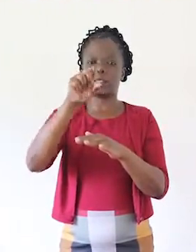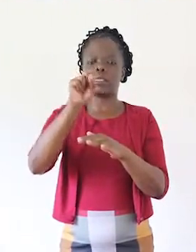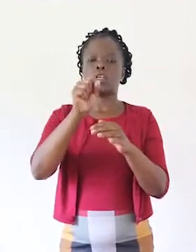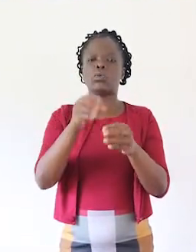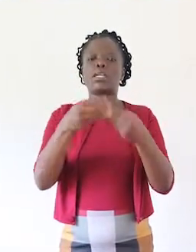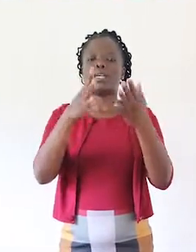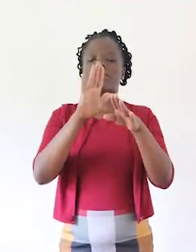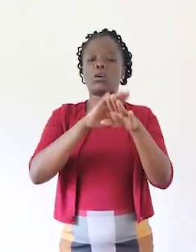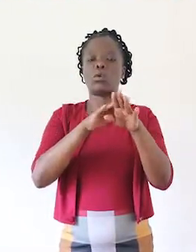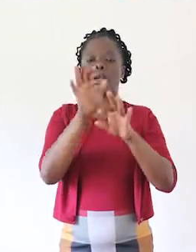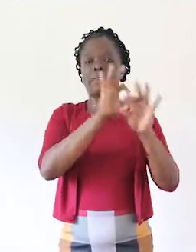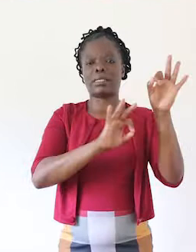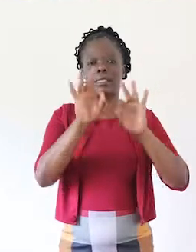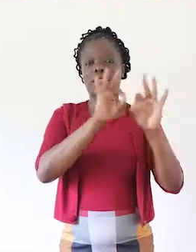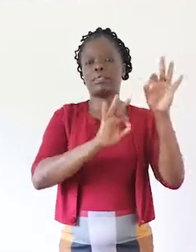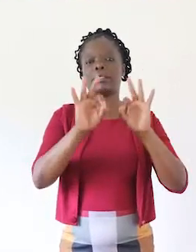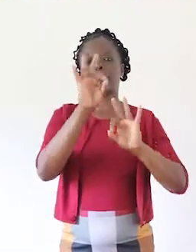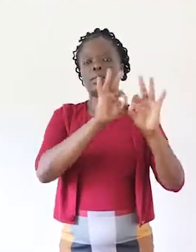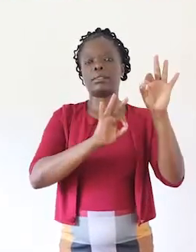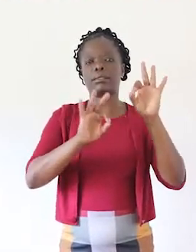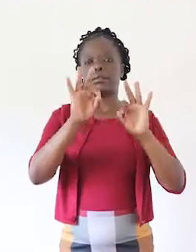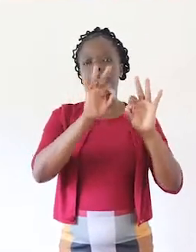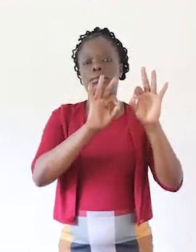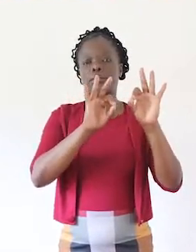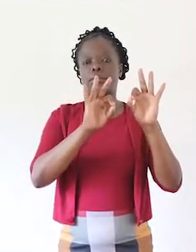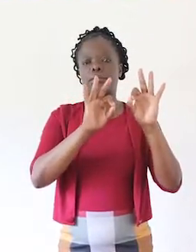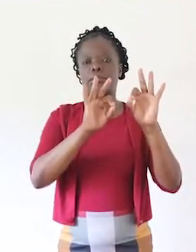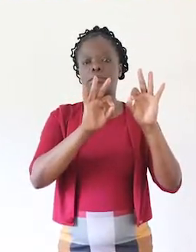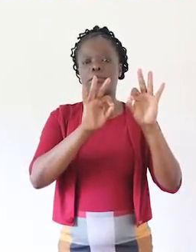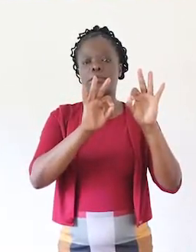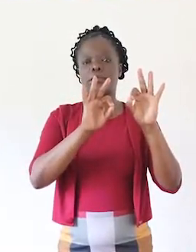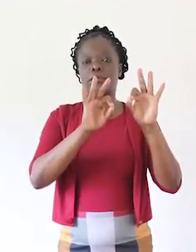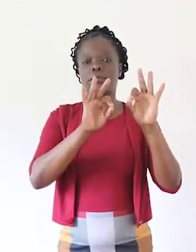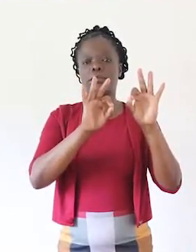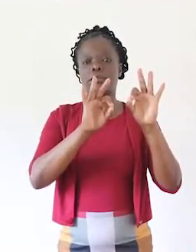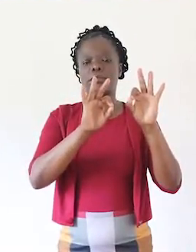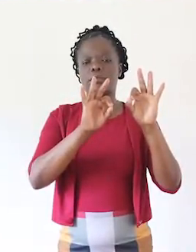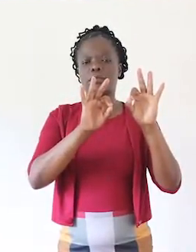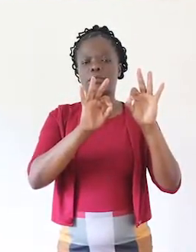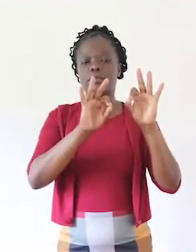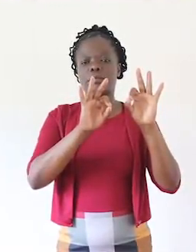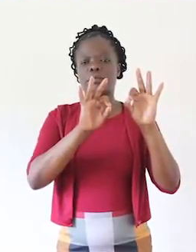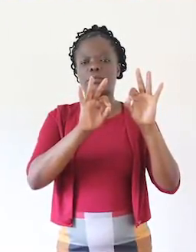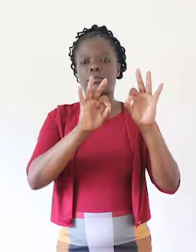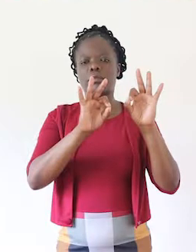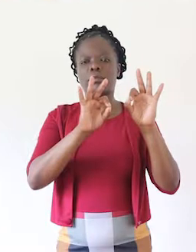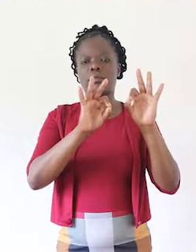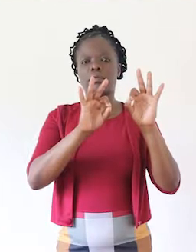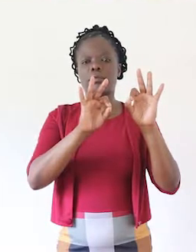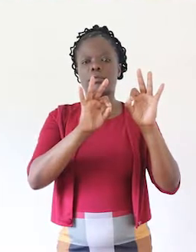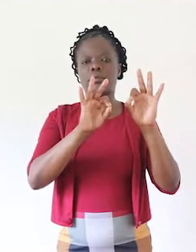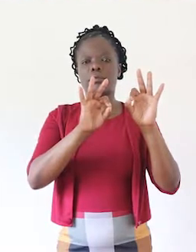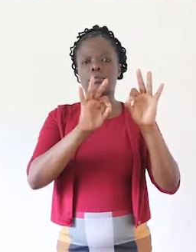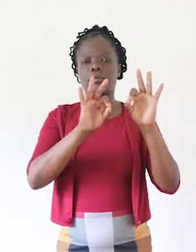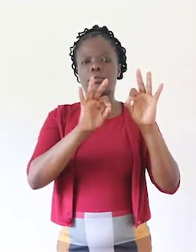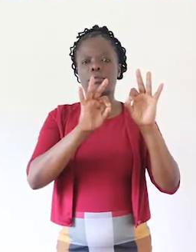give a good pattern. Tie this one. You tie this one. Tight, kabisa.